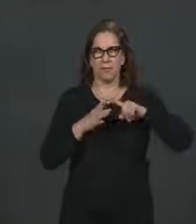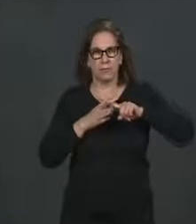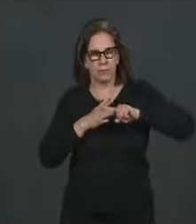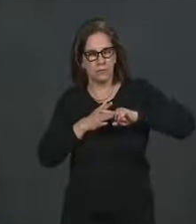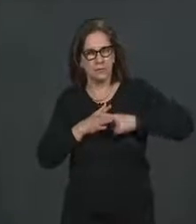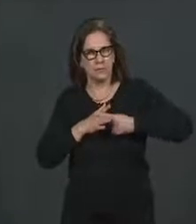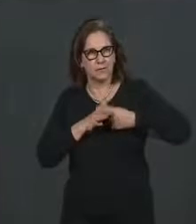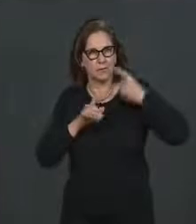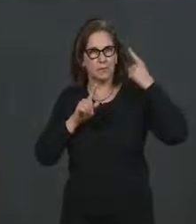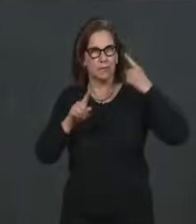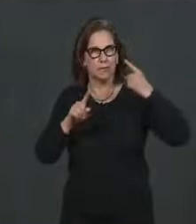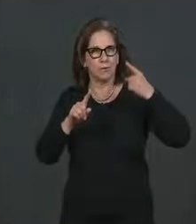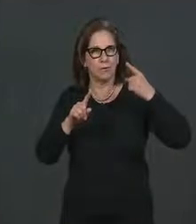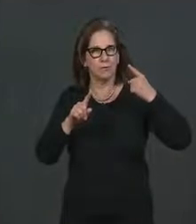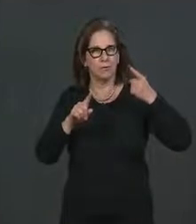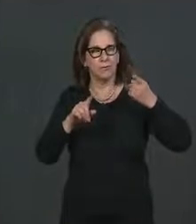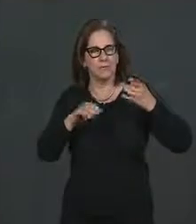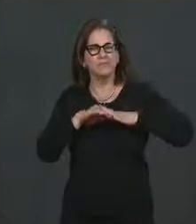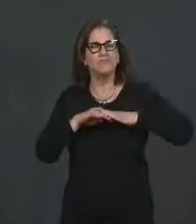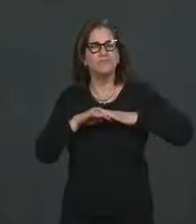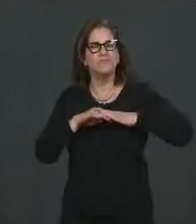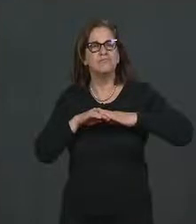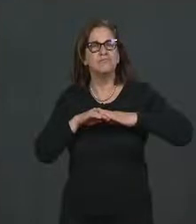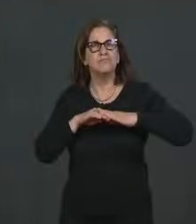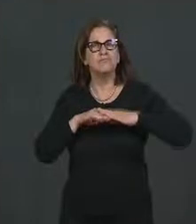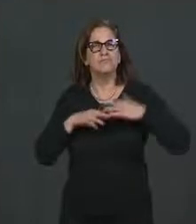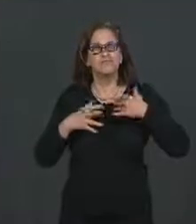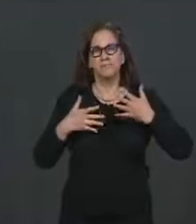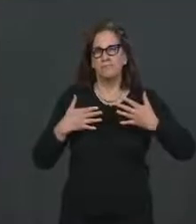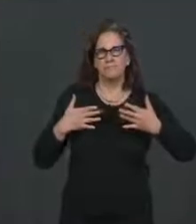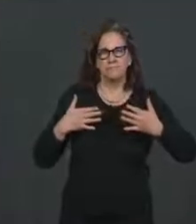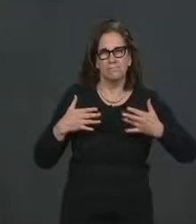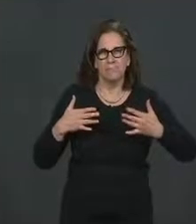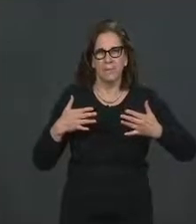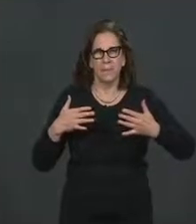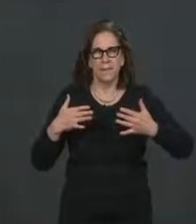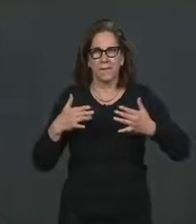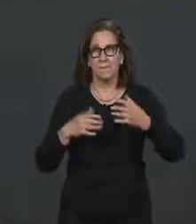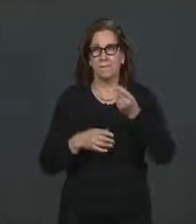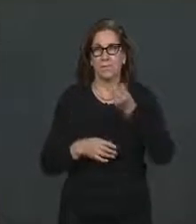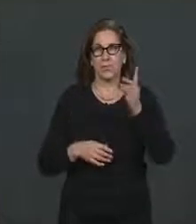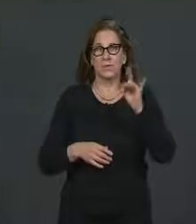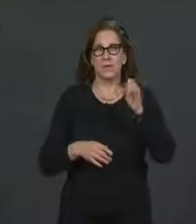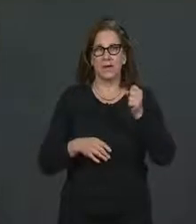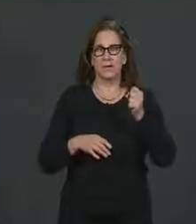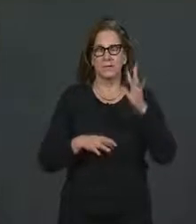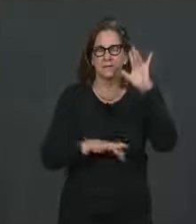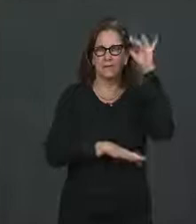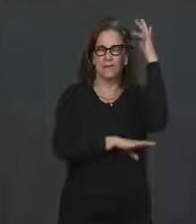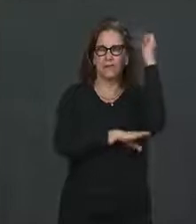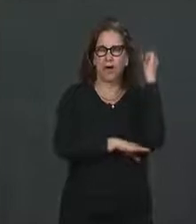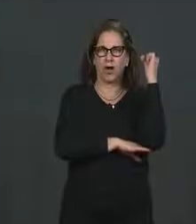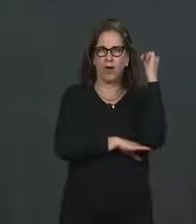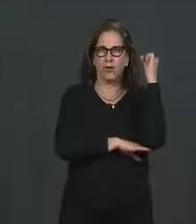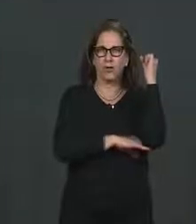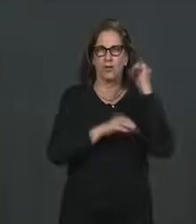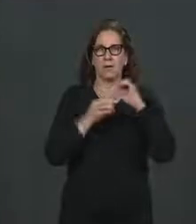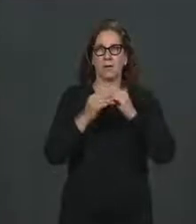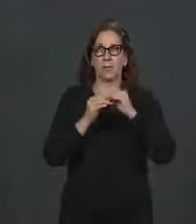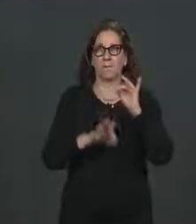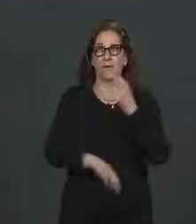And to make that progress, over the last 3 days, we've had a record number of shots in arms with